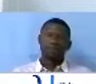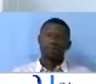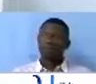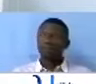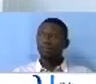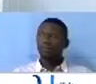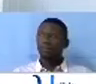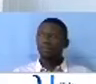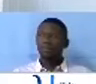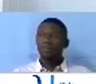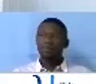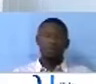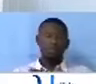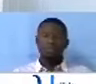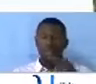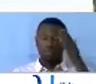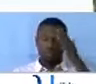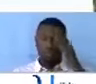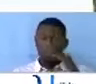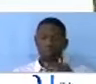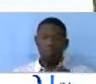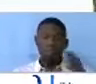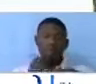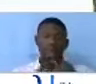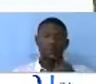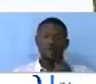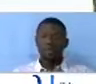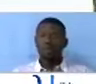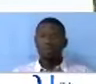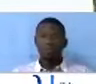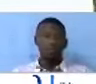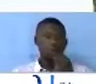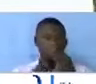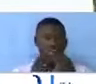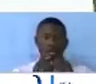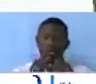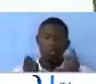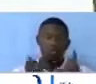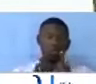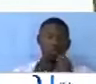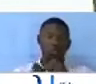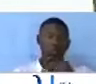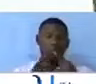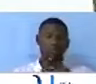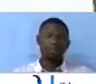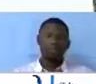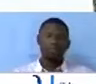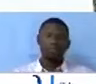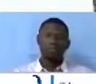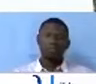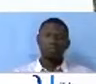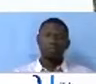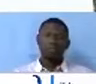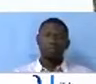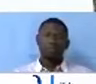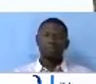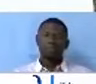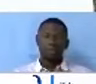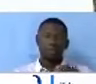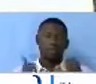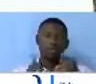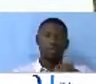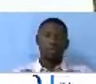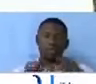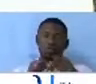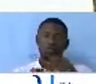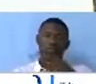Well, I don't know much about the timing, so I would not say anything about that. I started around the 24th of March, and 7th of April